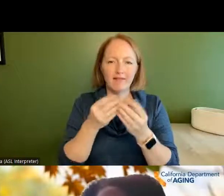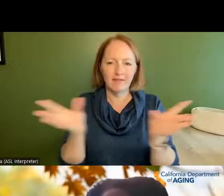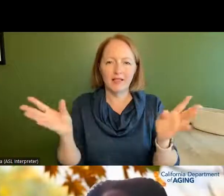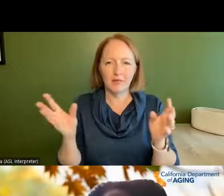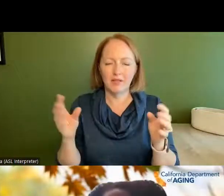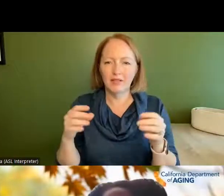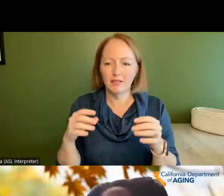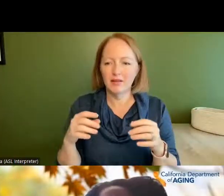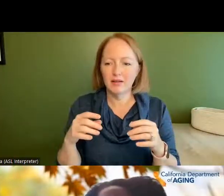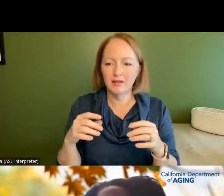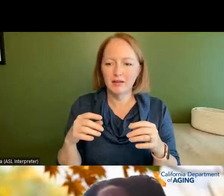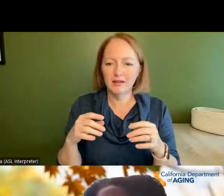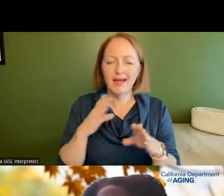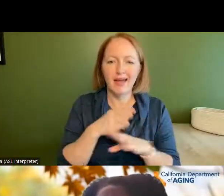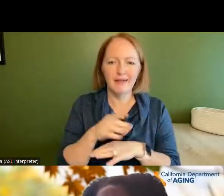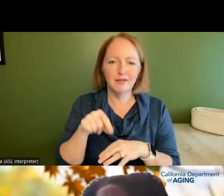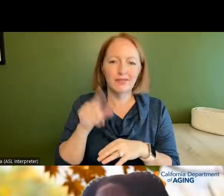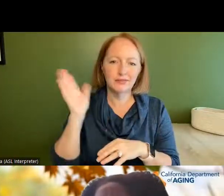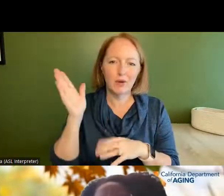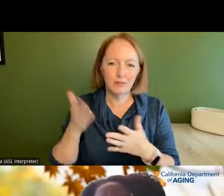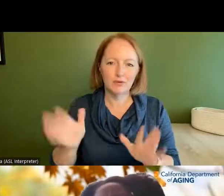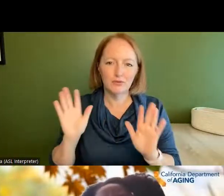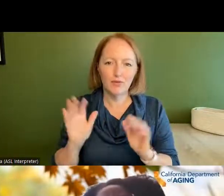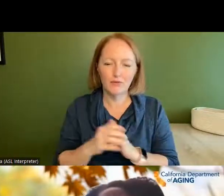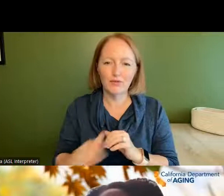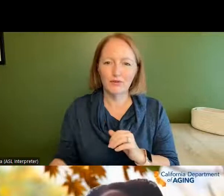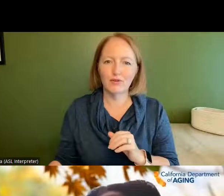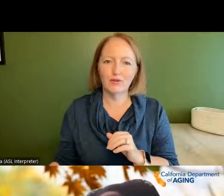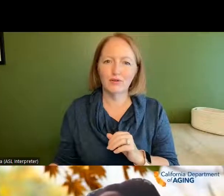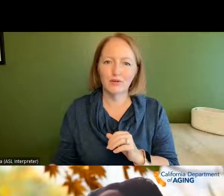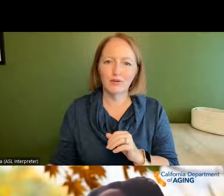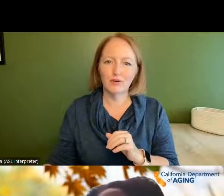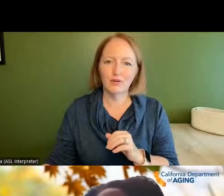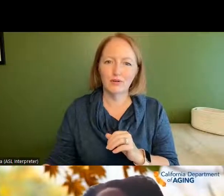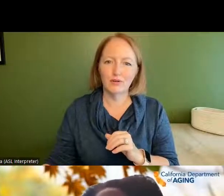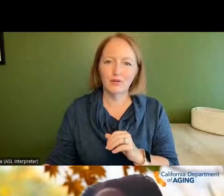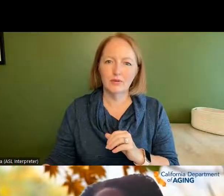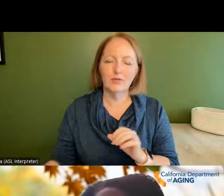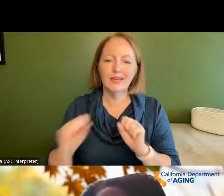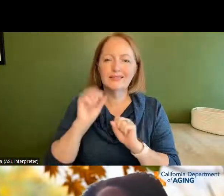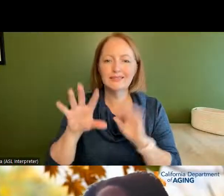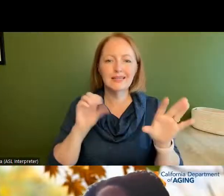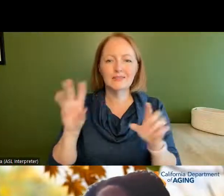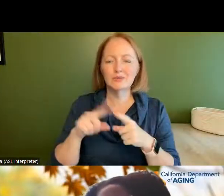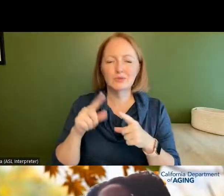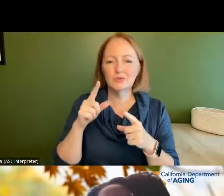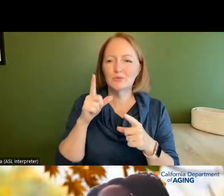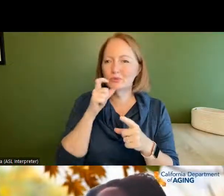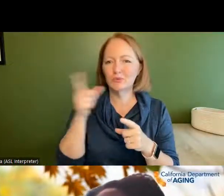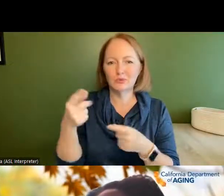available after the webinar is over, and we can send that out to the attendees of the